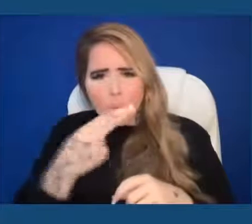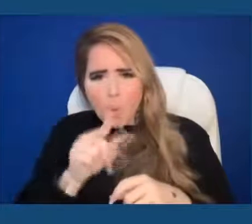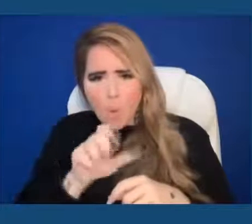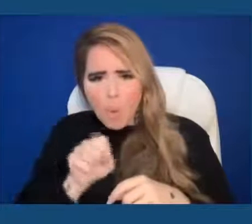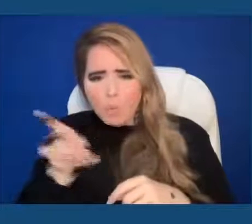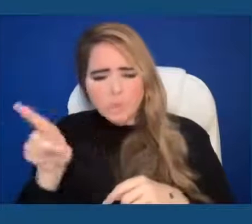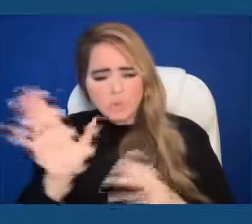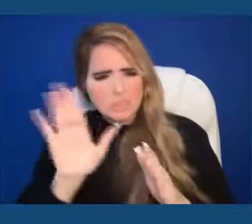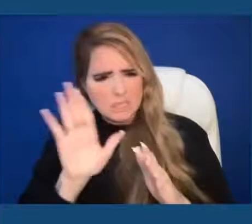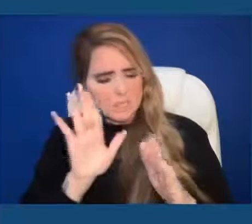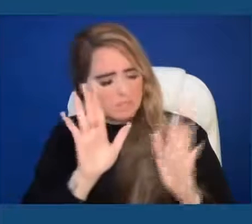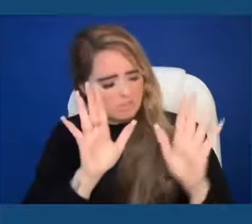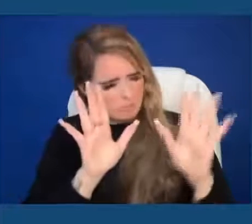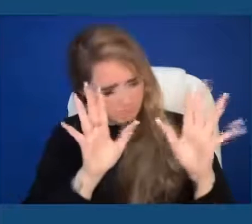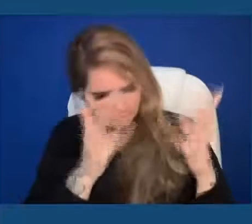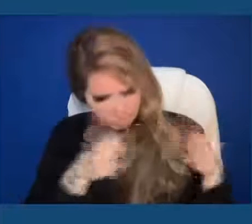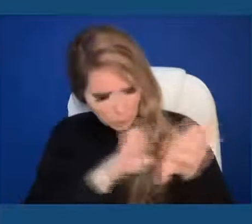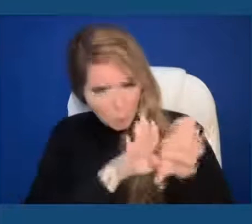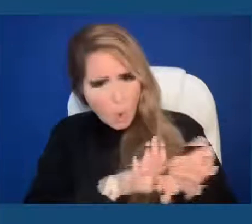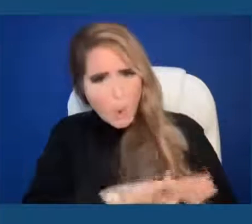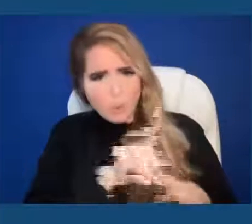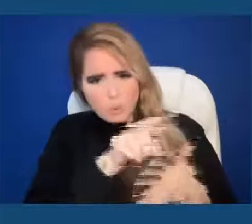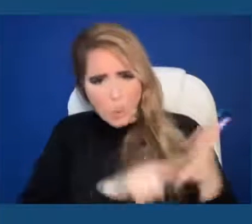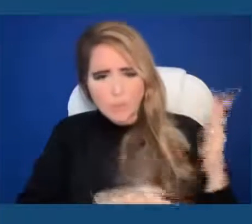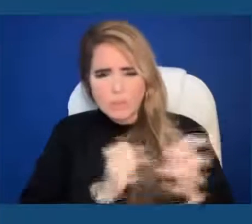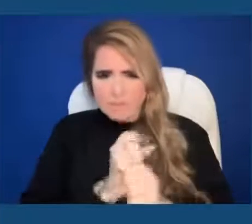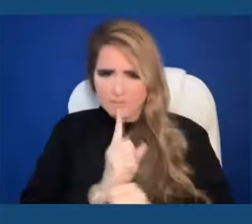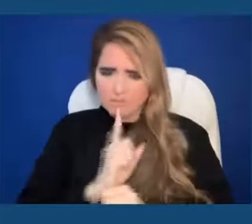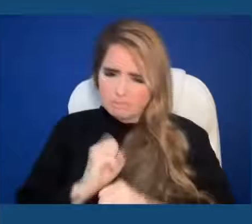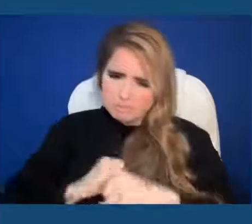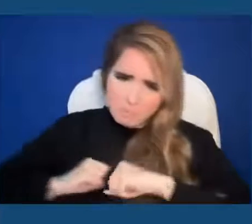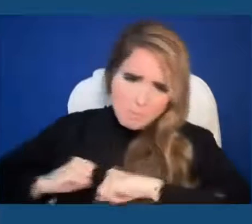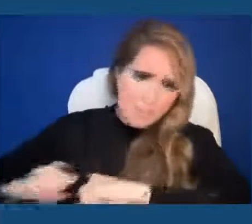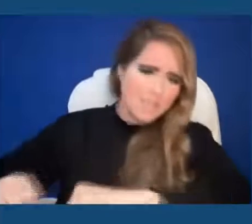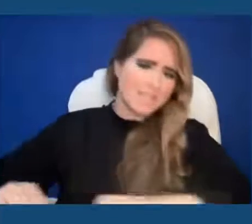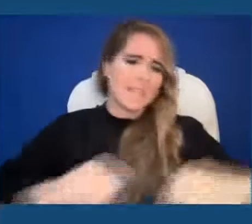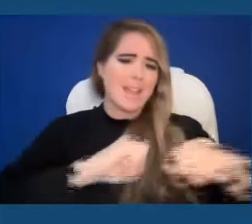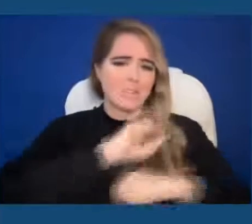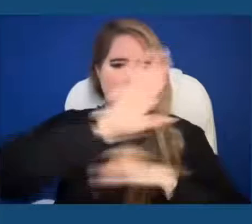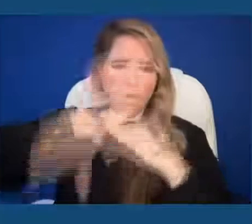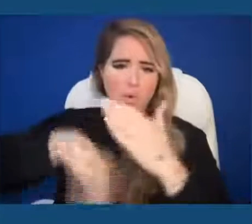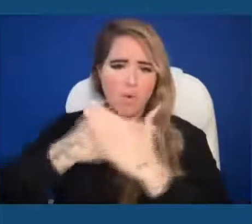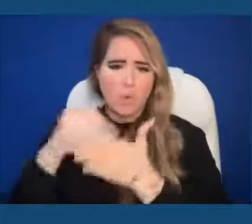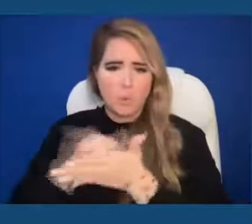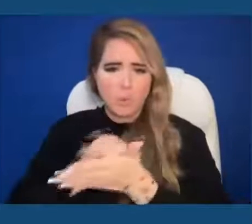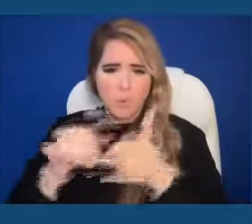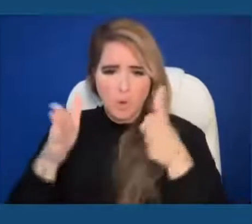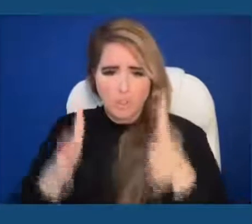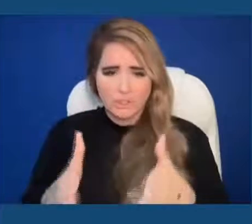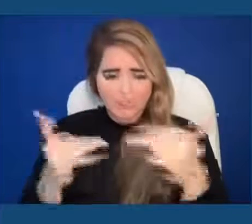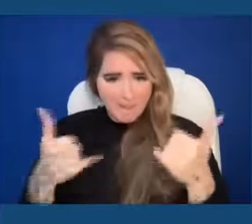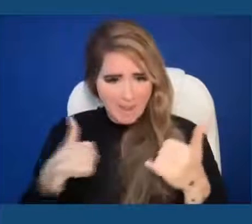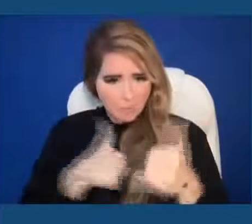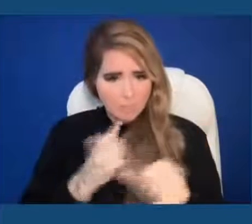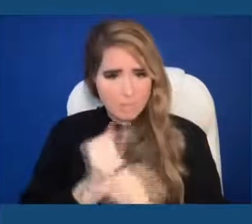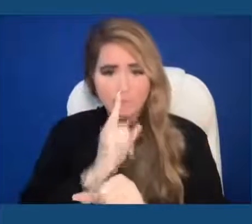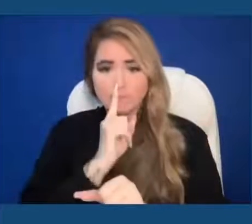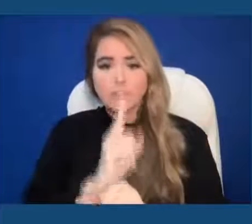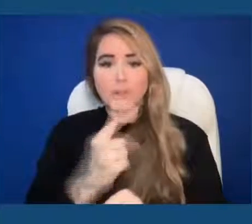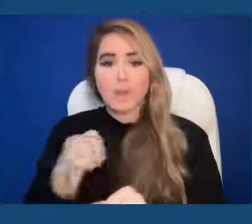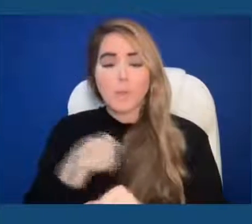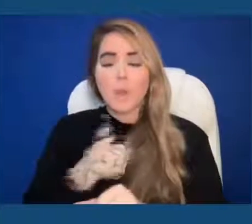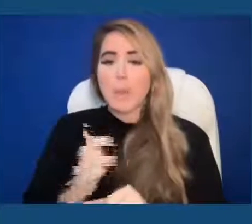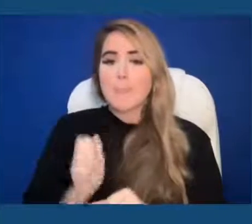family and no one in the state of New York is left behind. We will continue this fight to make sure that as we return to Albany